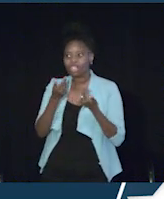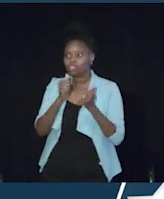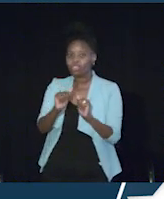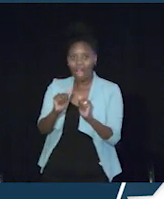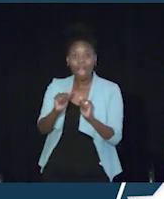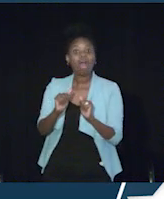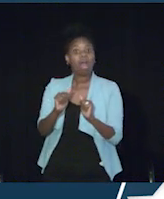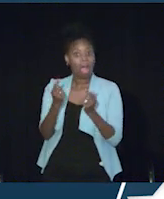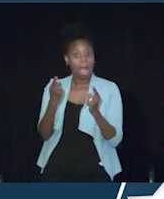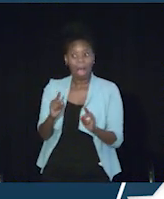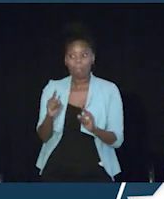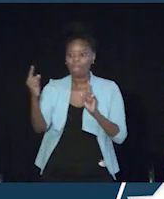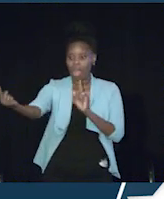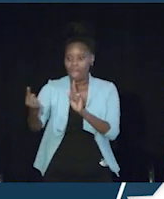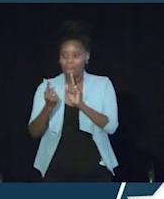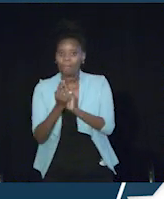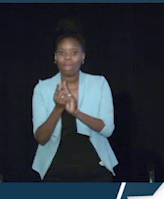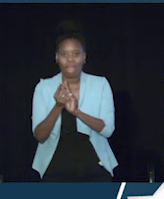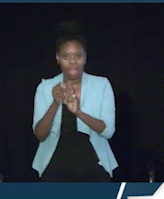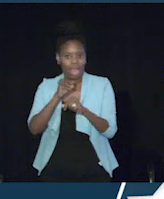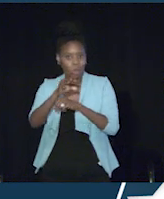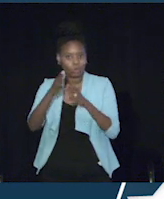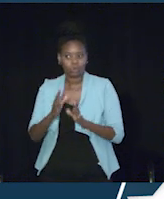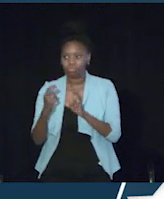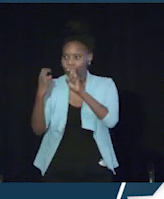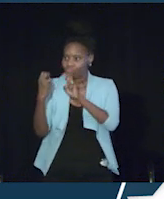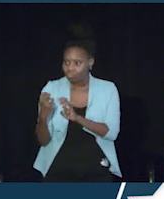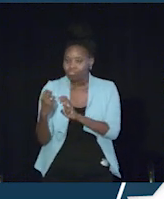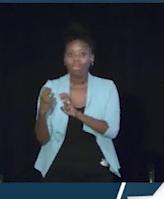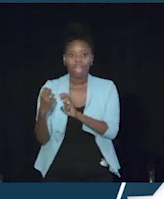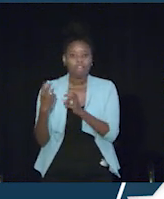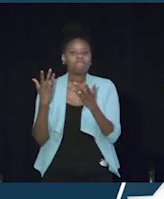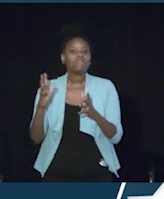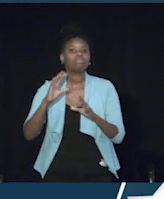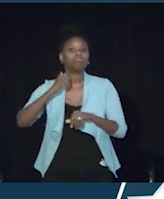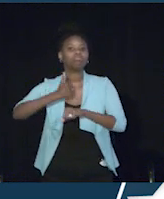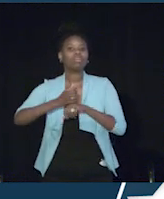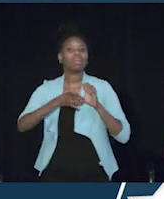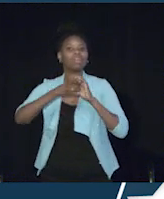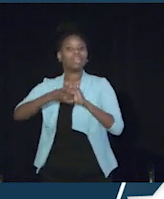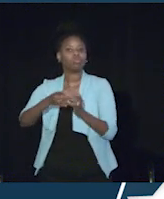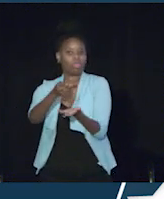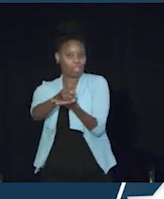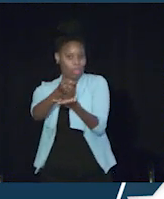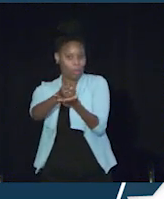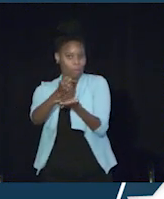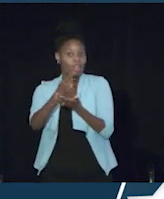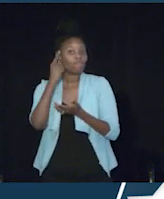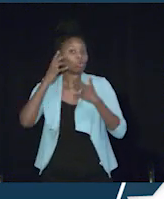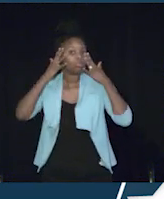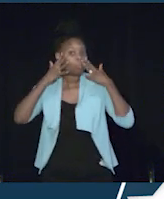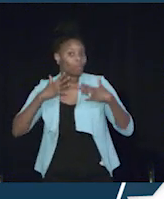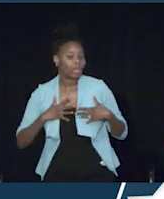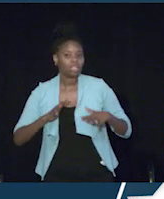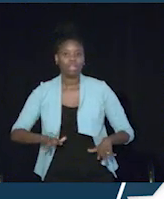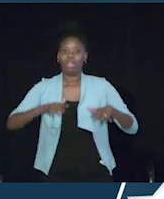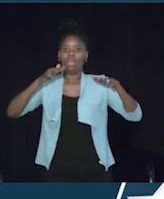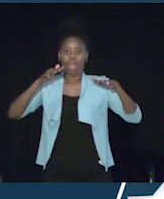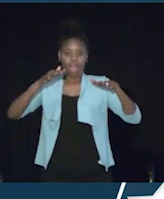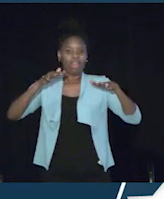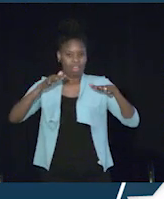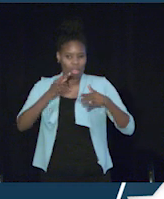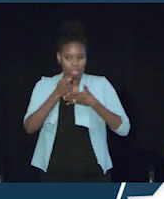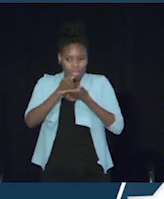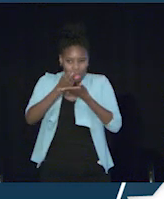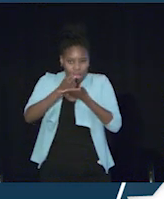VR counselor for assistance. She was able to get him connected with some therapy for his depression and anxiety,